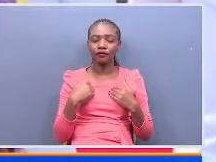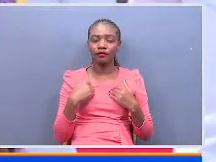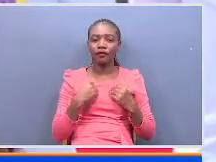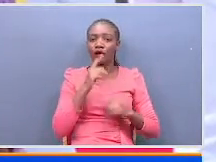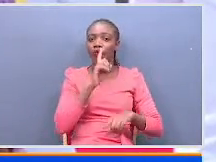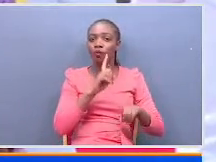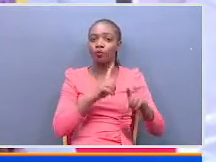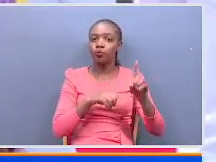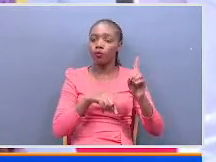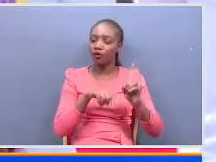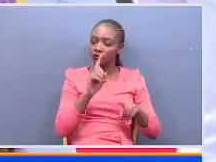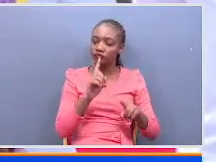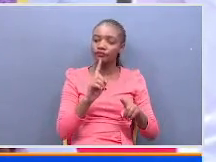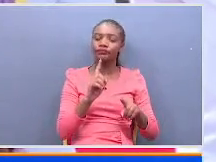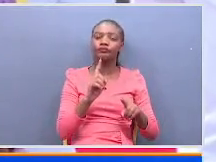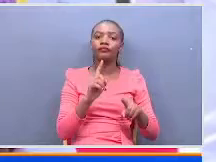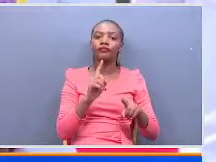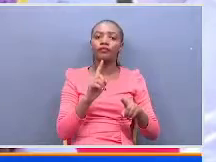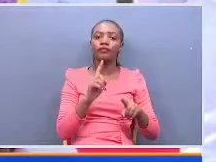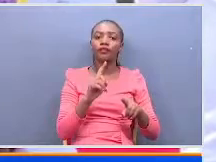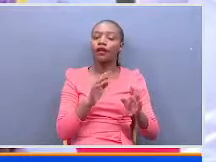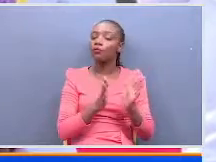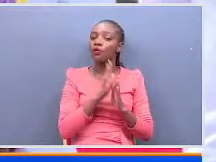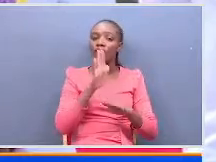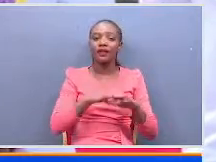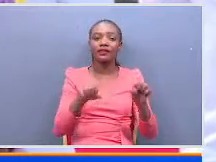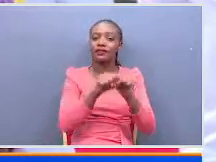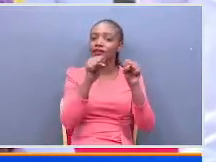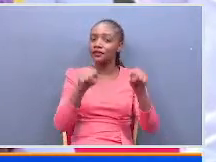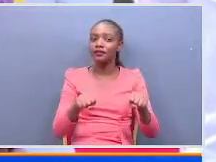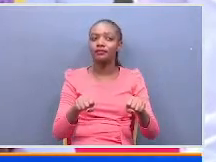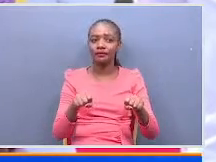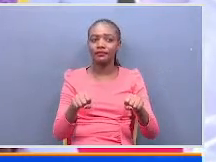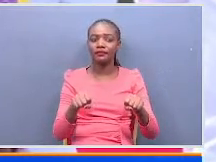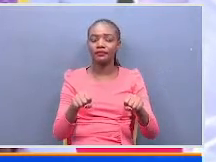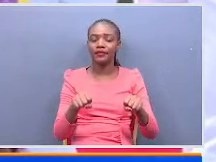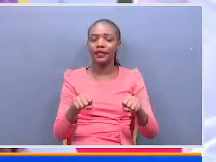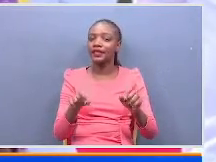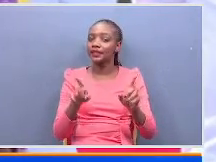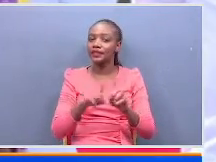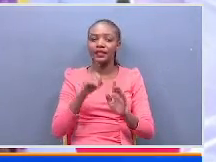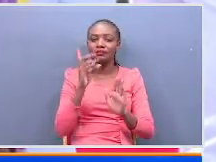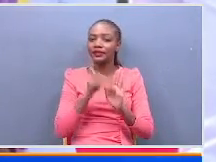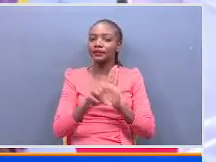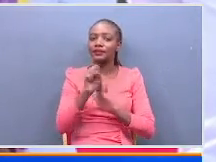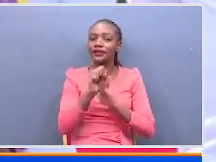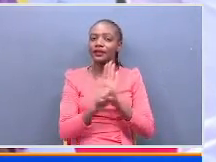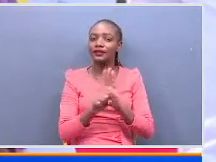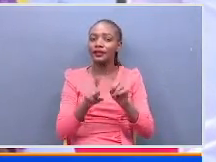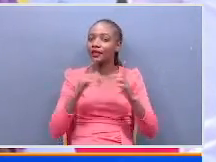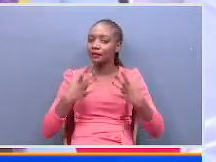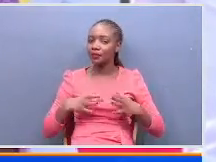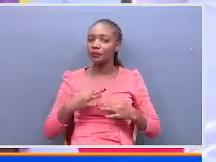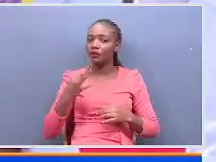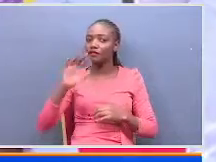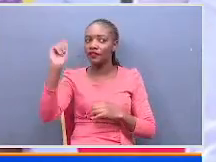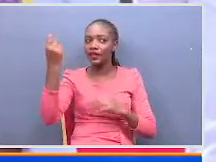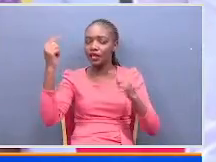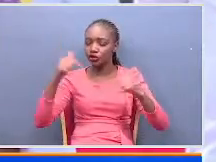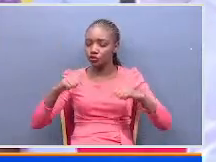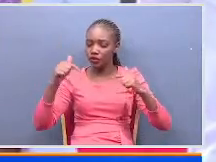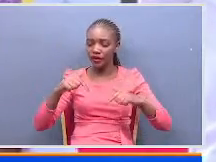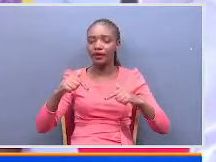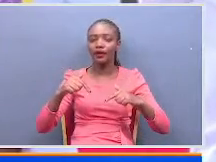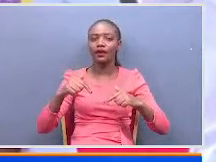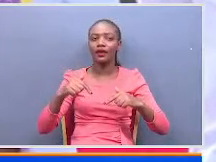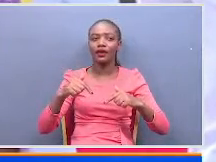the so-called system. We have overcome the so-called deep state, and the people of Kenya today